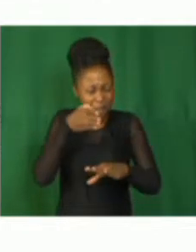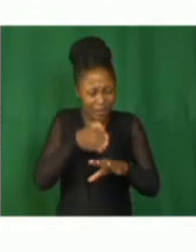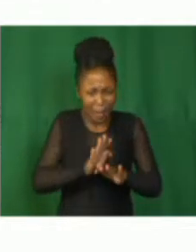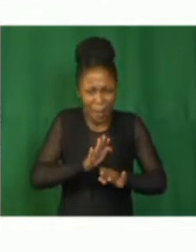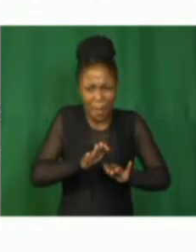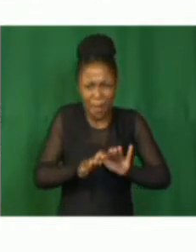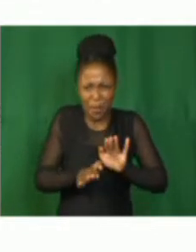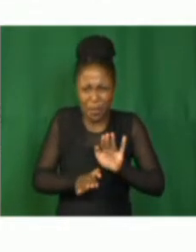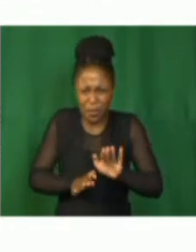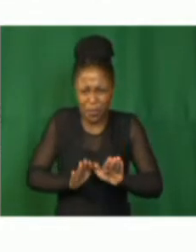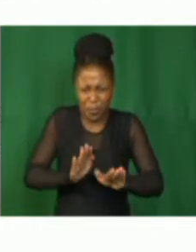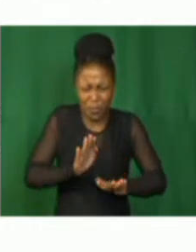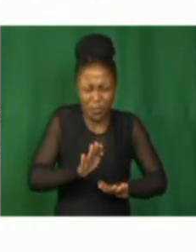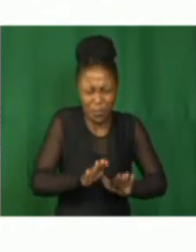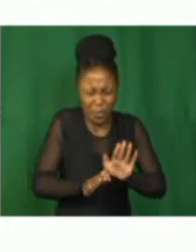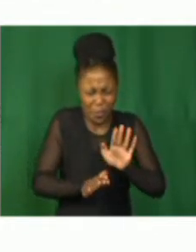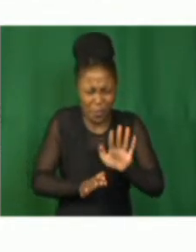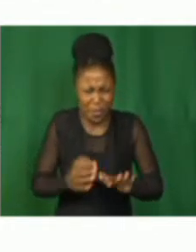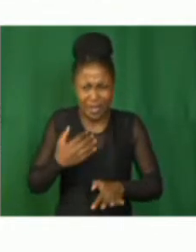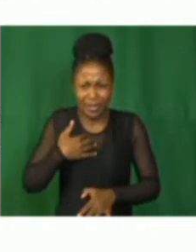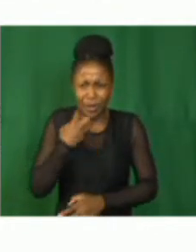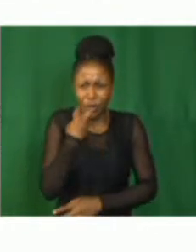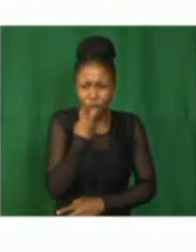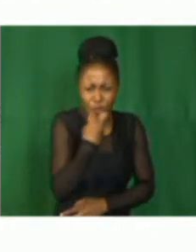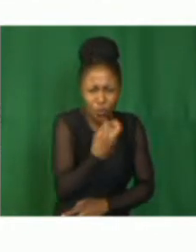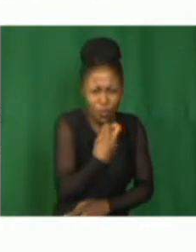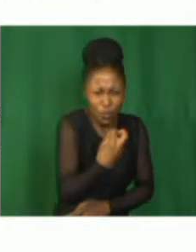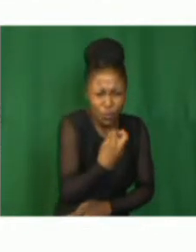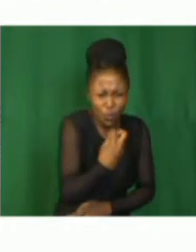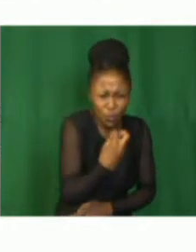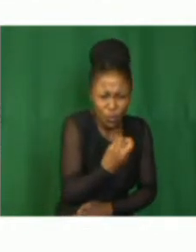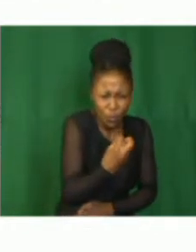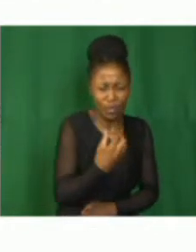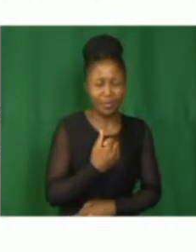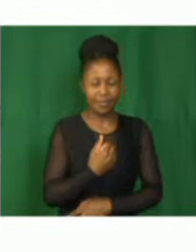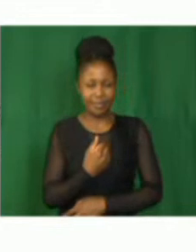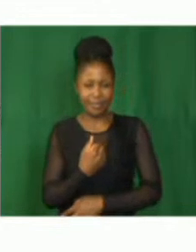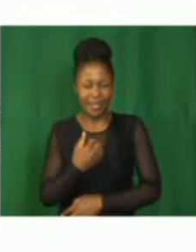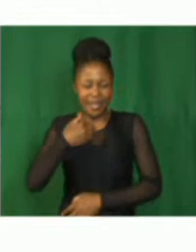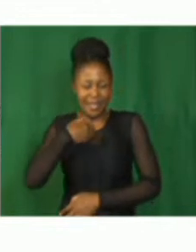and gently knocked on the front door. We waited